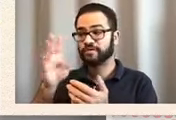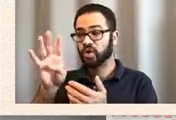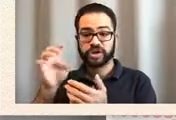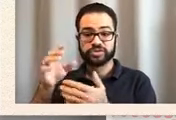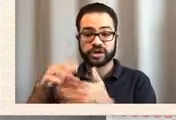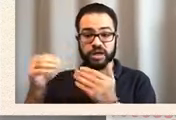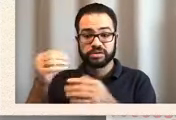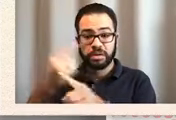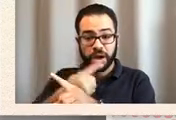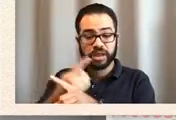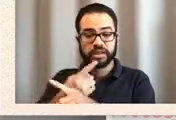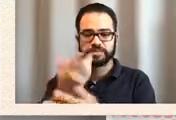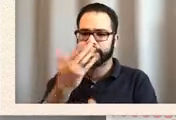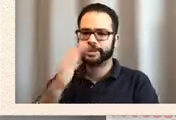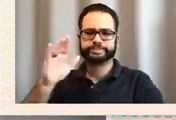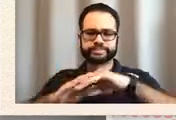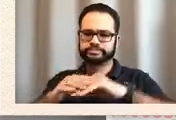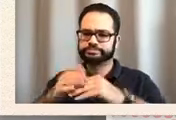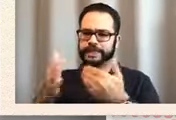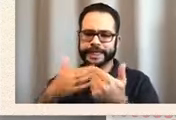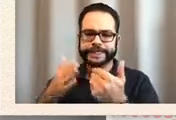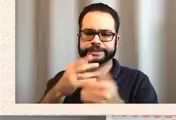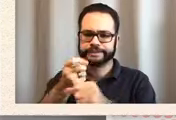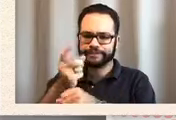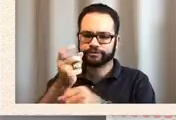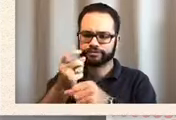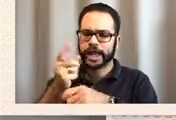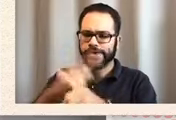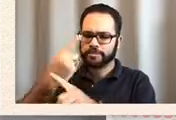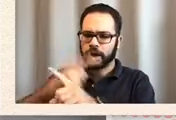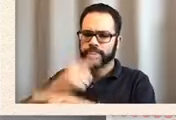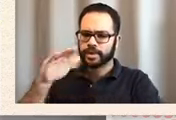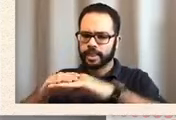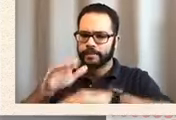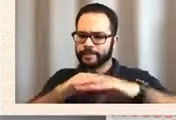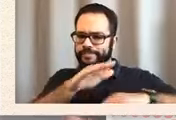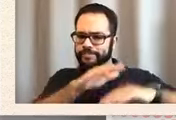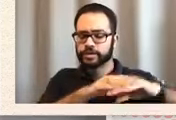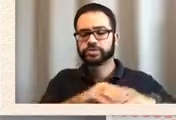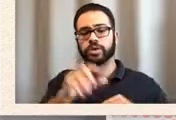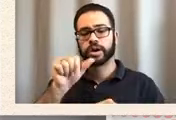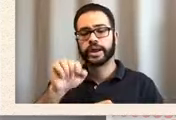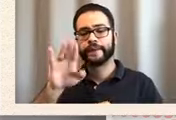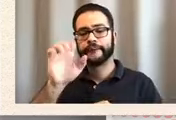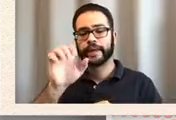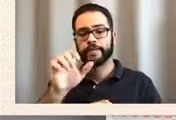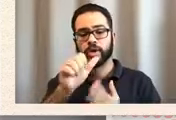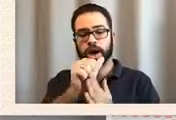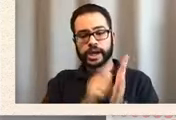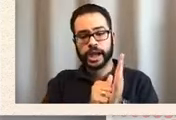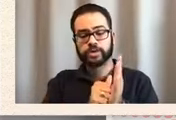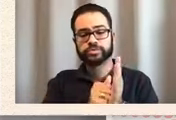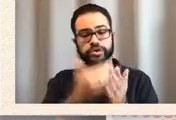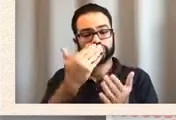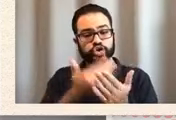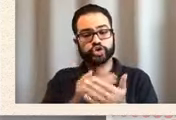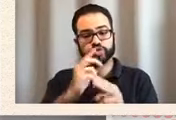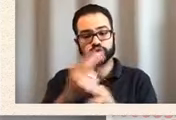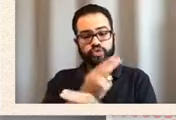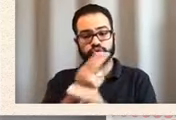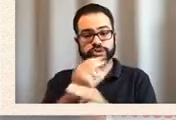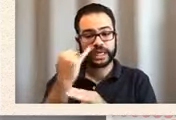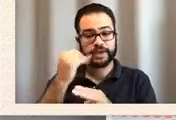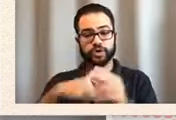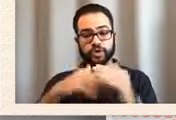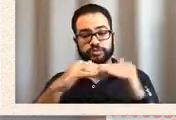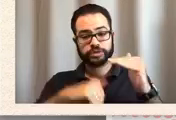limit frequently. And so an ABLE account is a great way to, instead of spending down below $2,000, you could